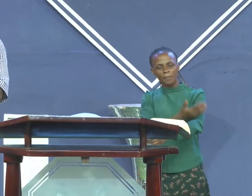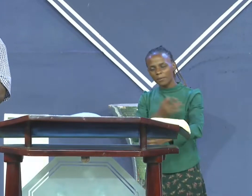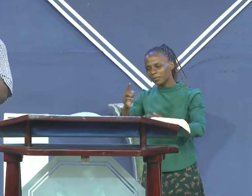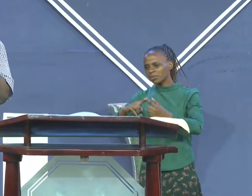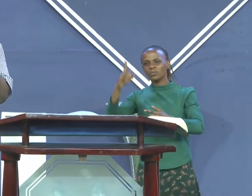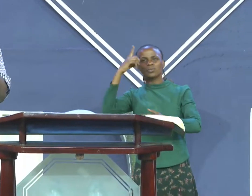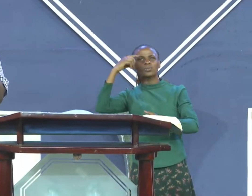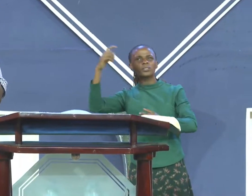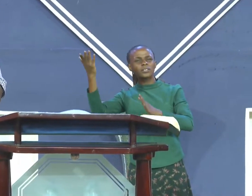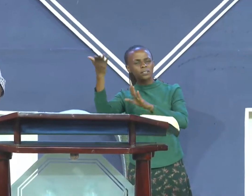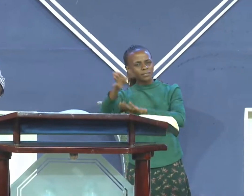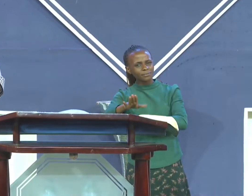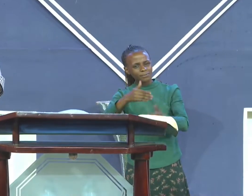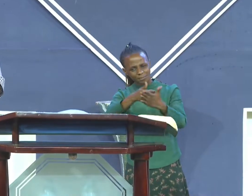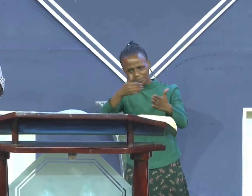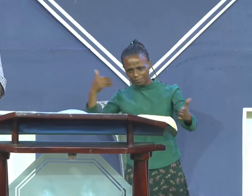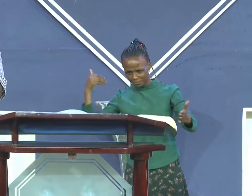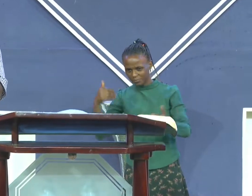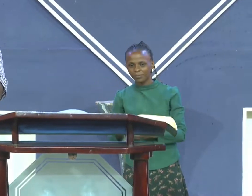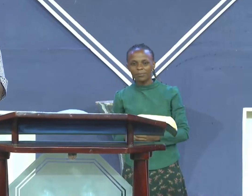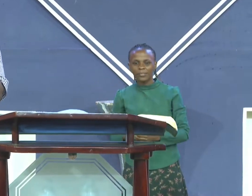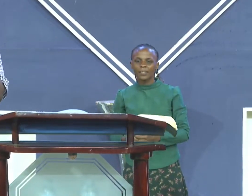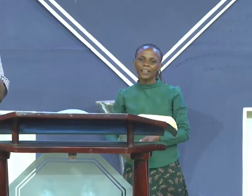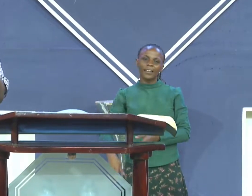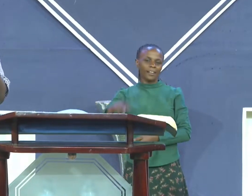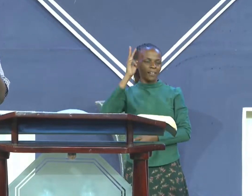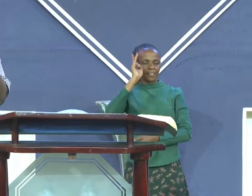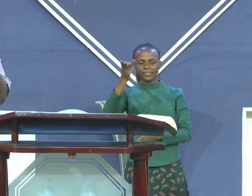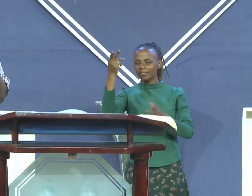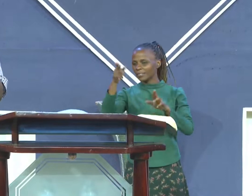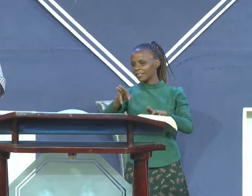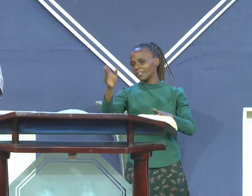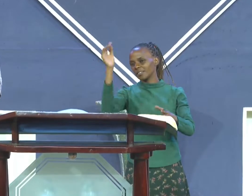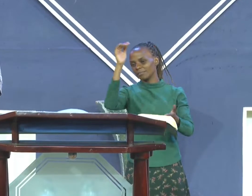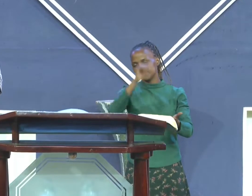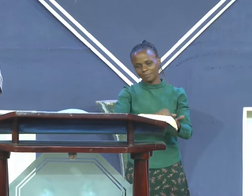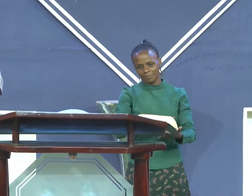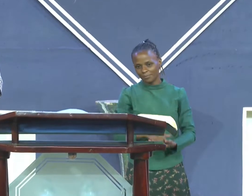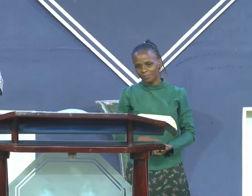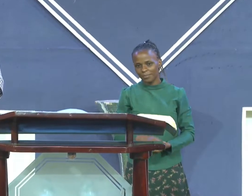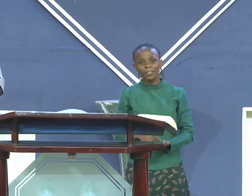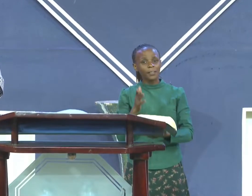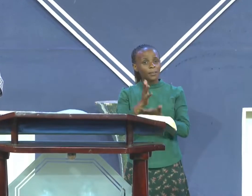will bring strength to the dead dream dreams. And they will live